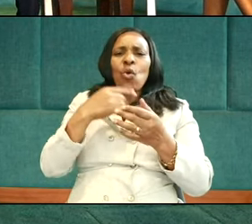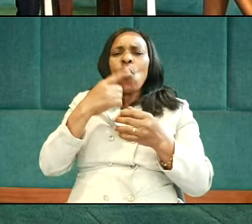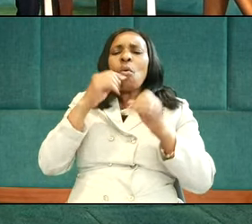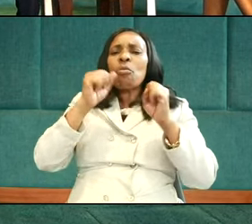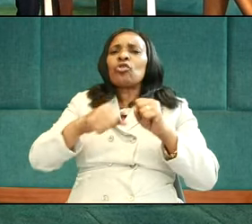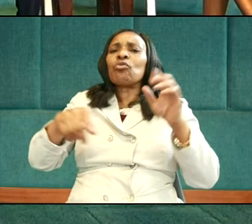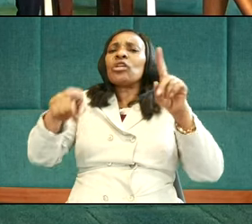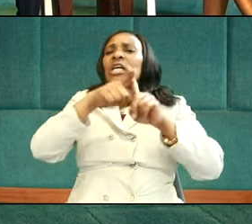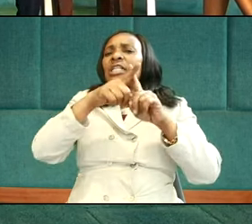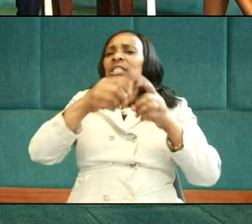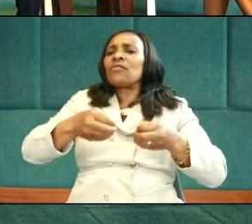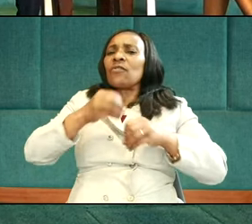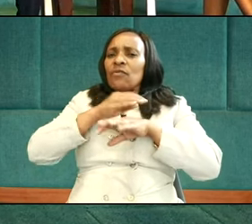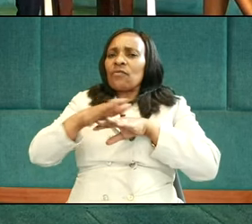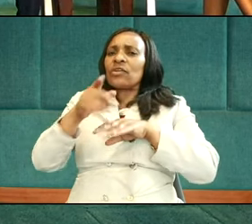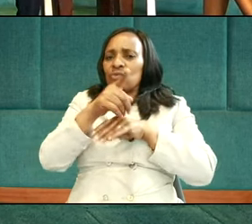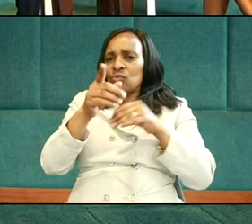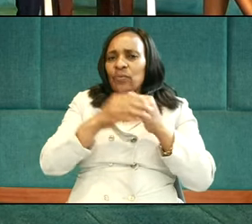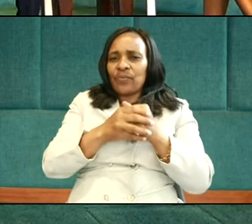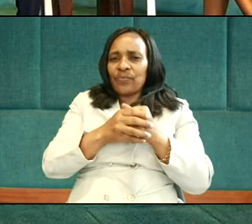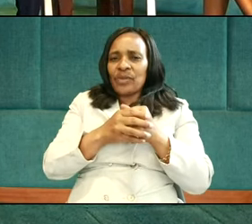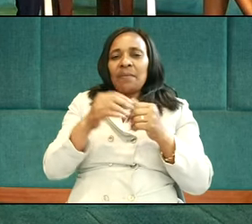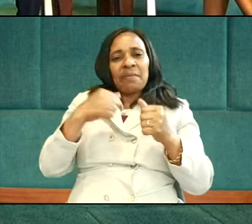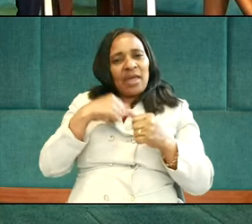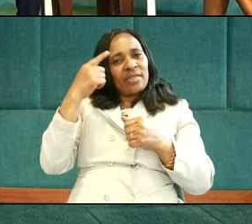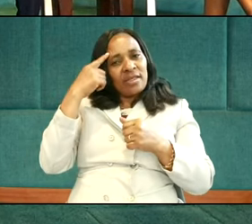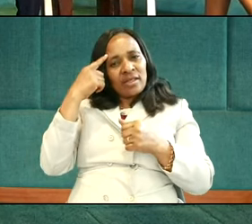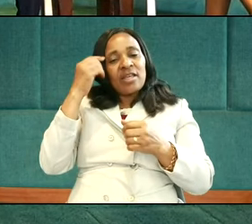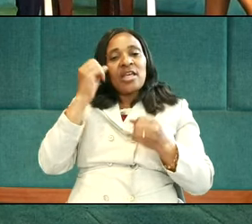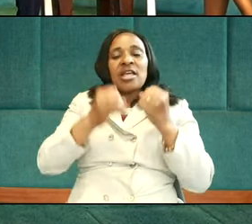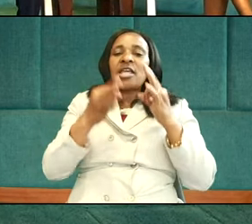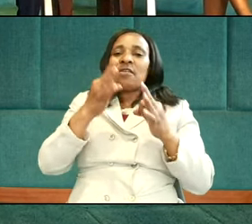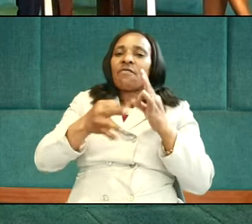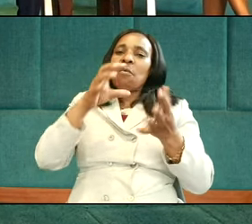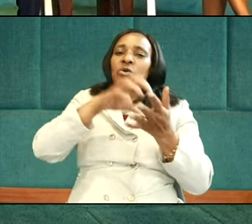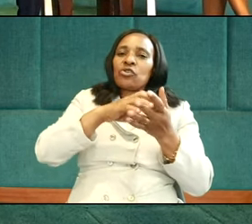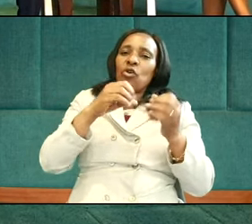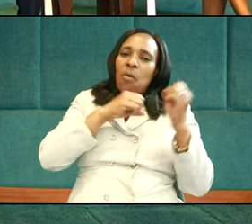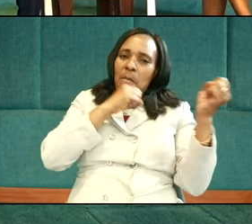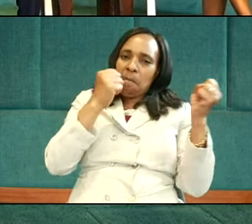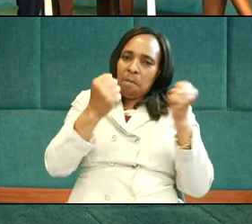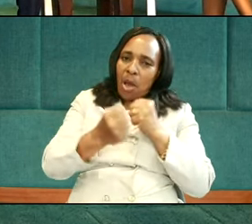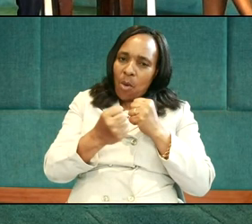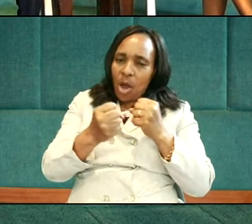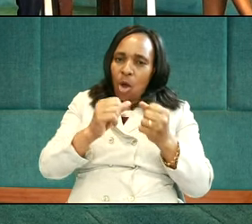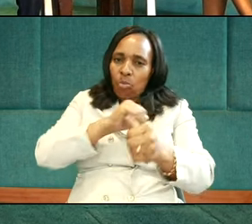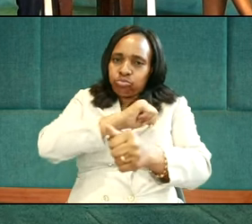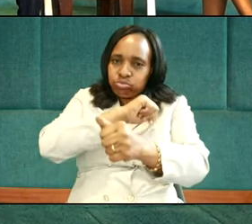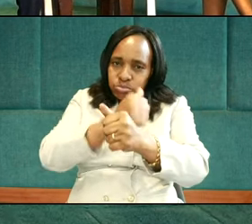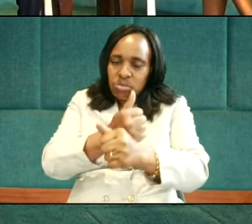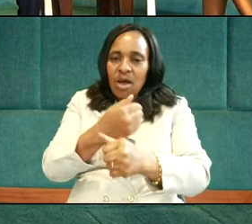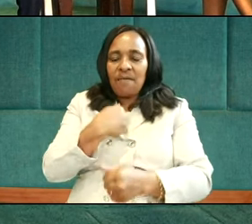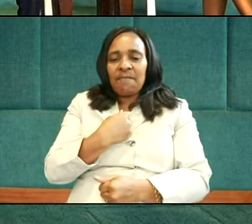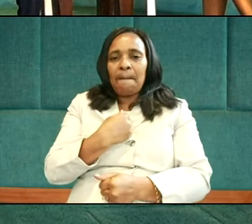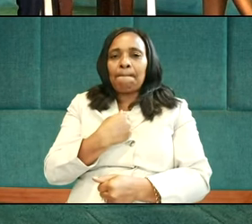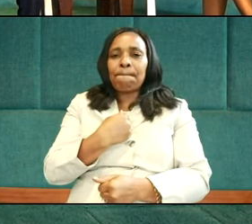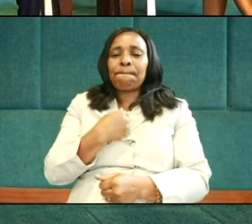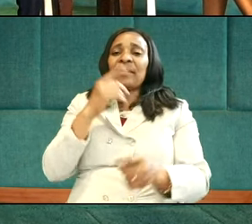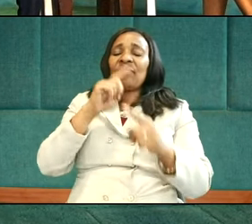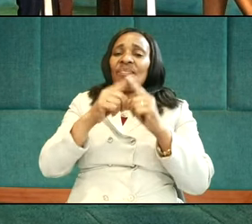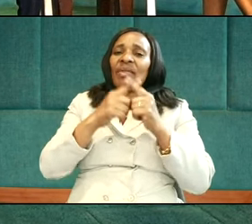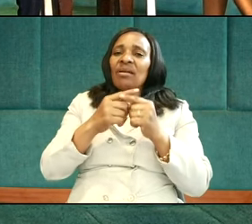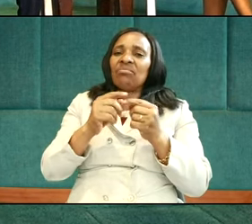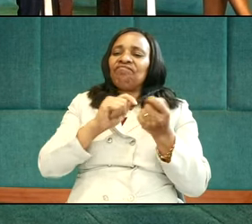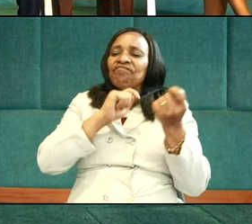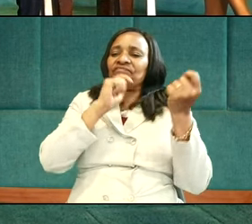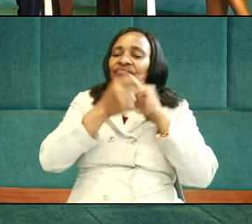negatively influence? I think, let's say if you're in a position of power, of authority, and you turn away